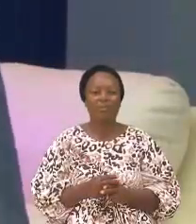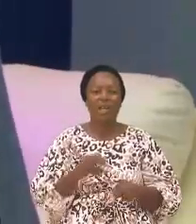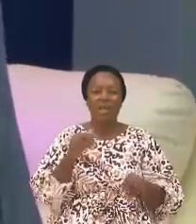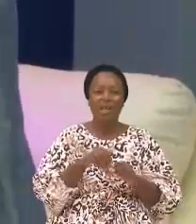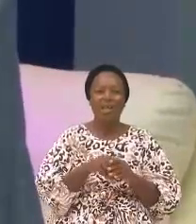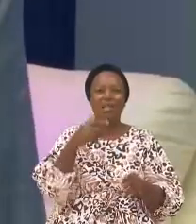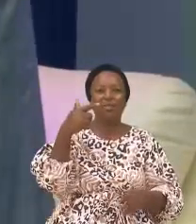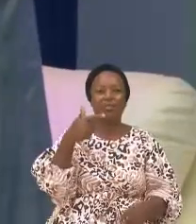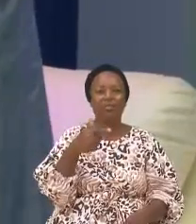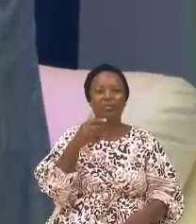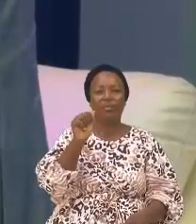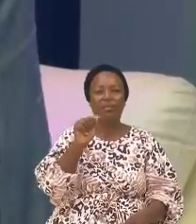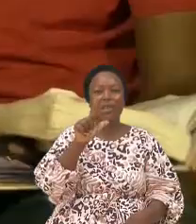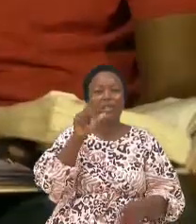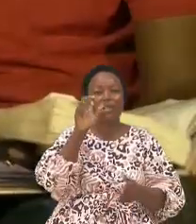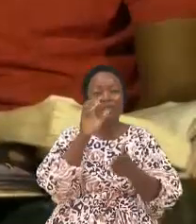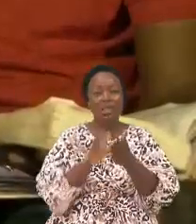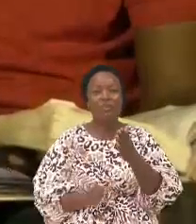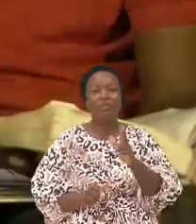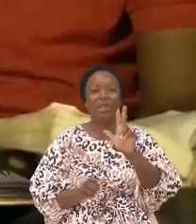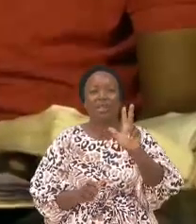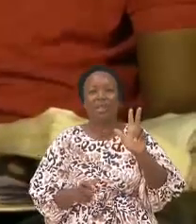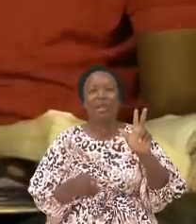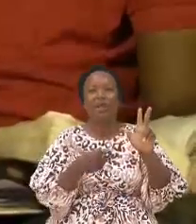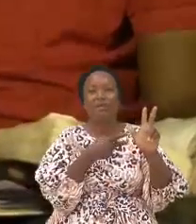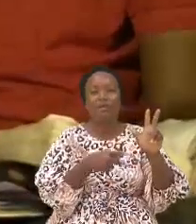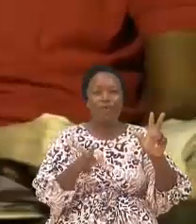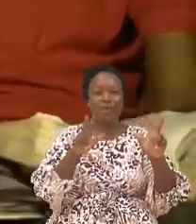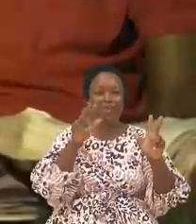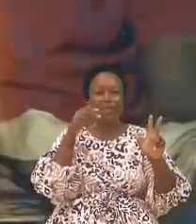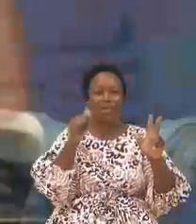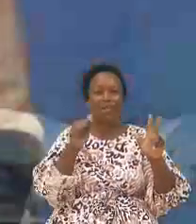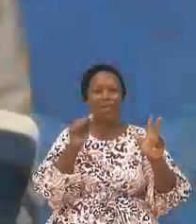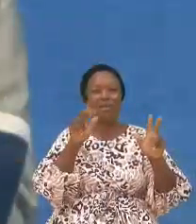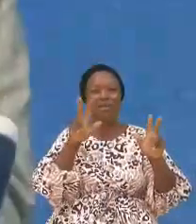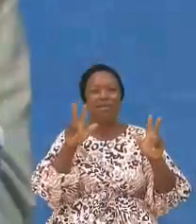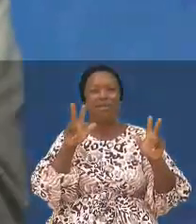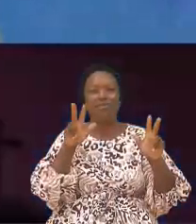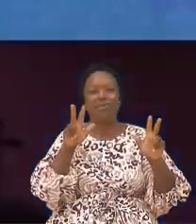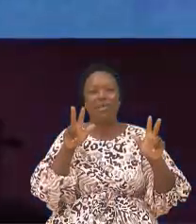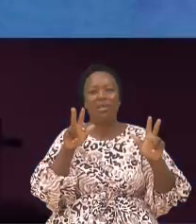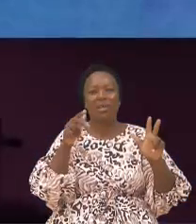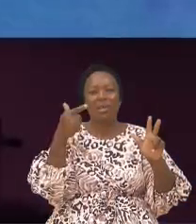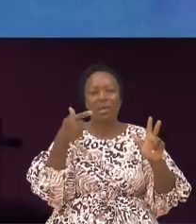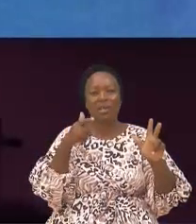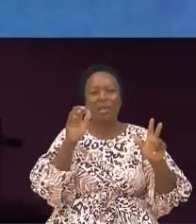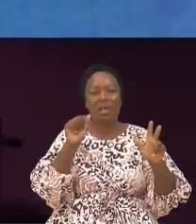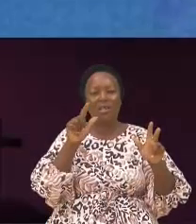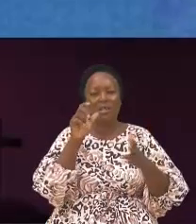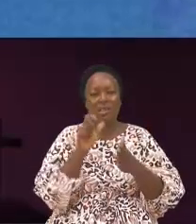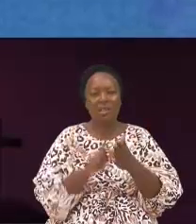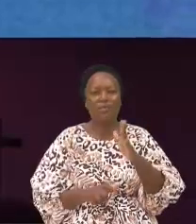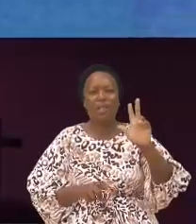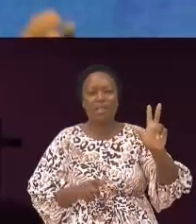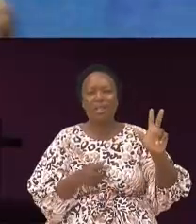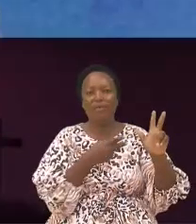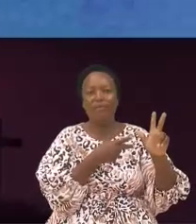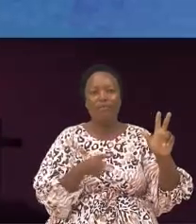in Jesus' name. Galatians chapter 3. And I'm reading from verse